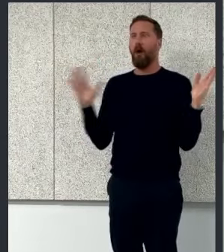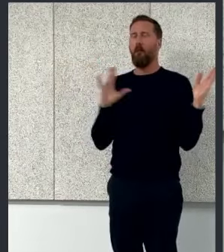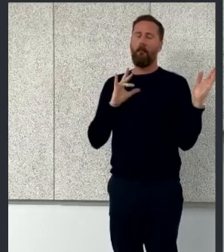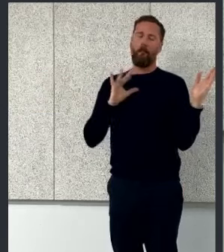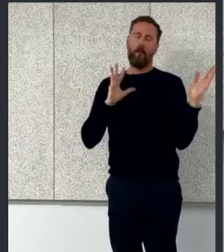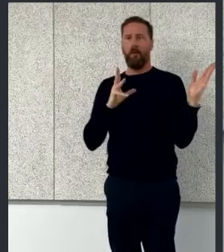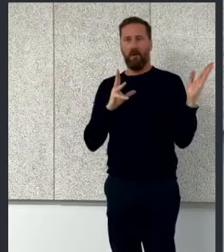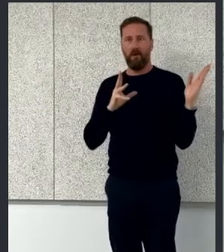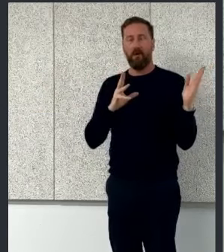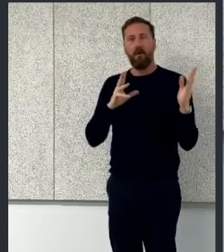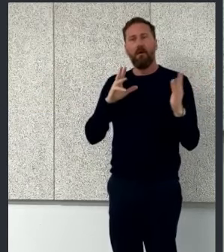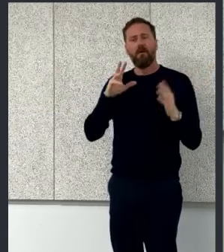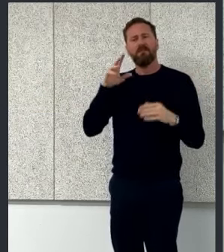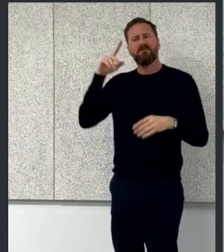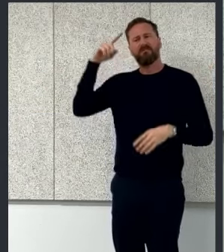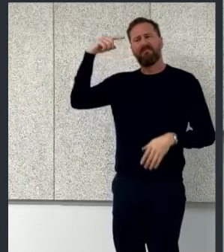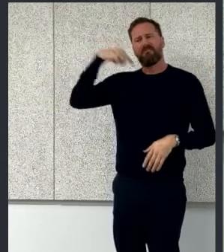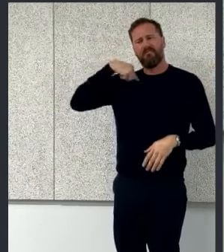to